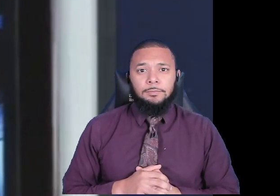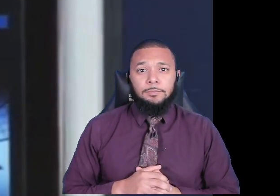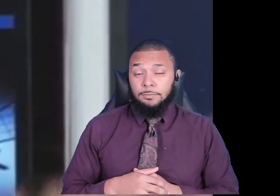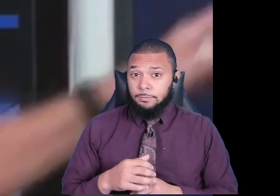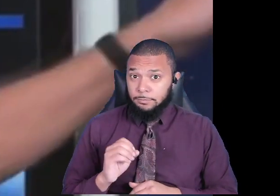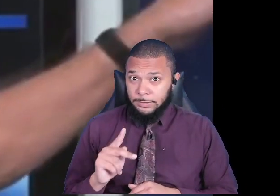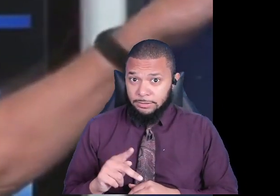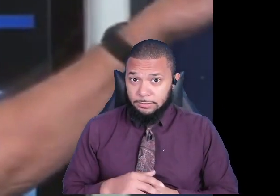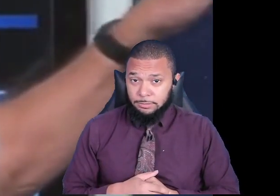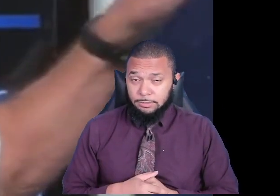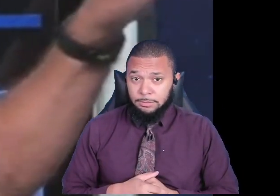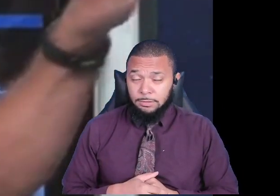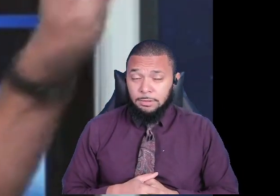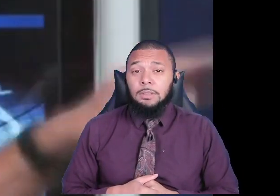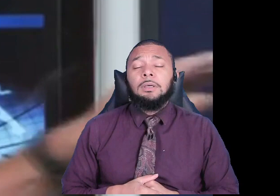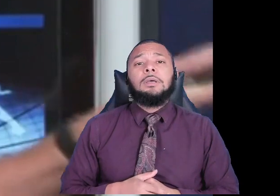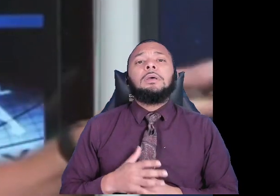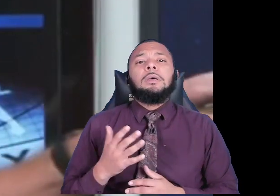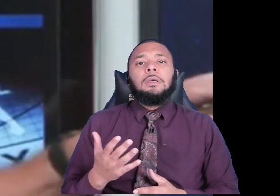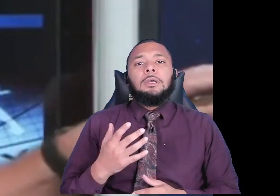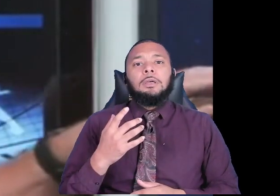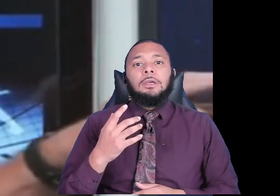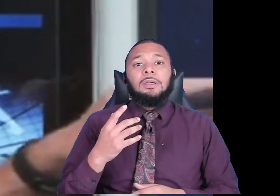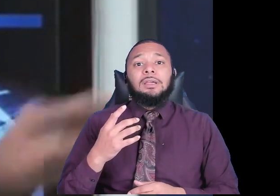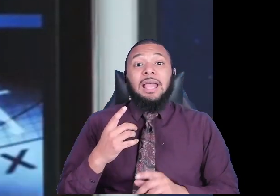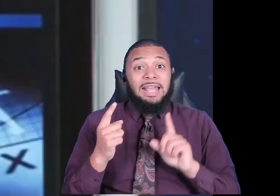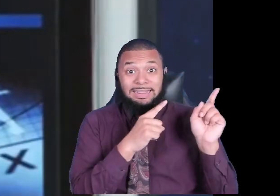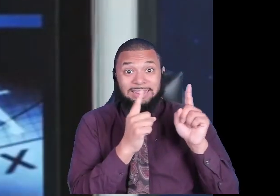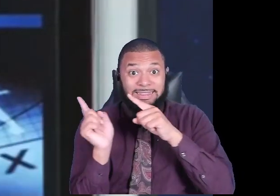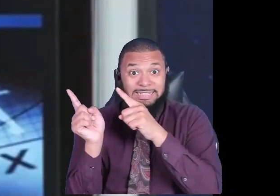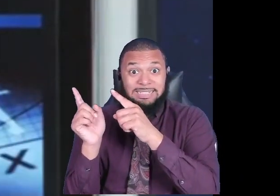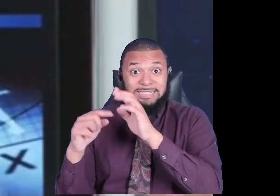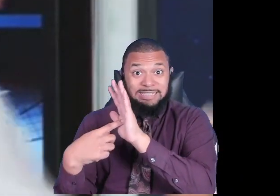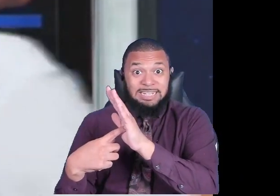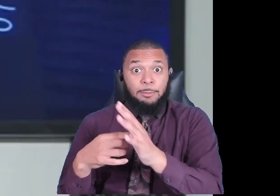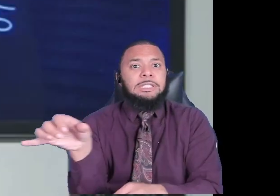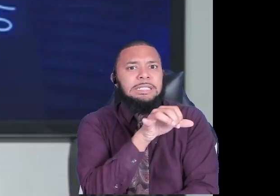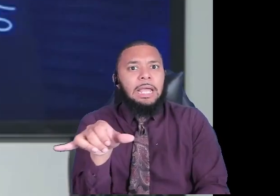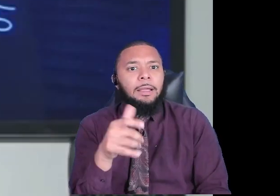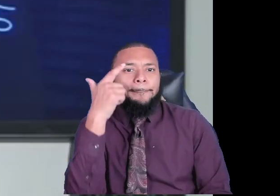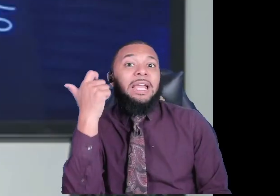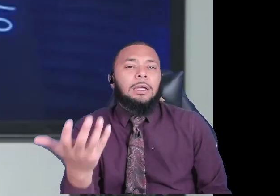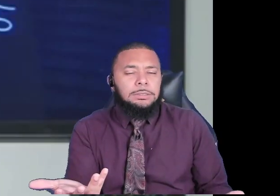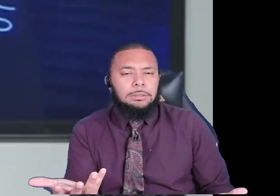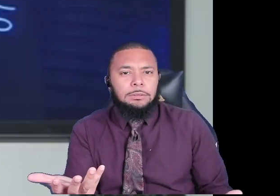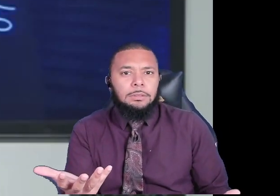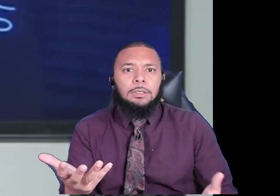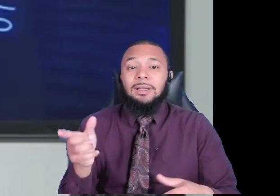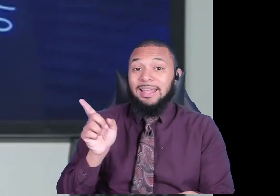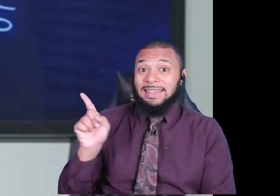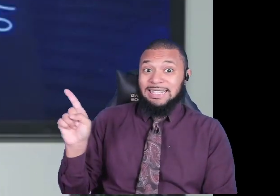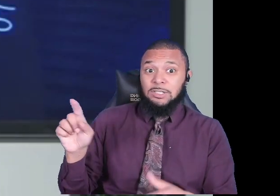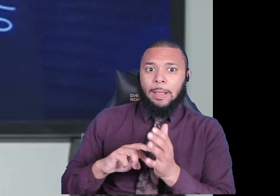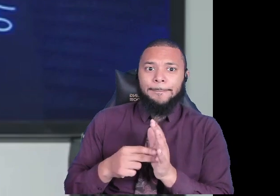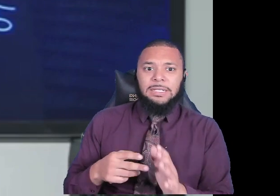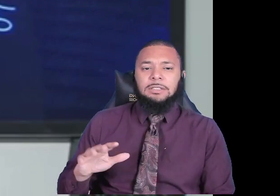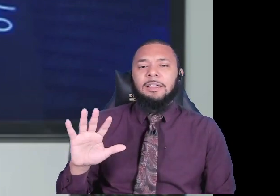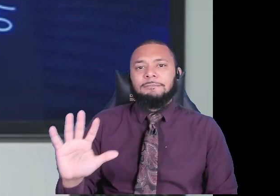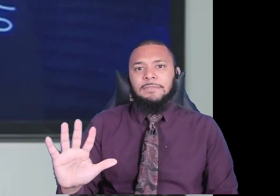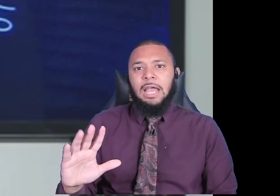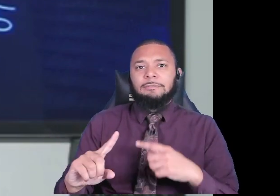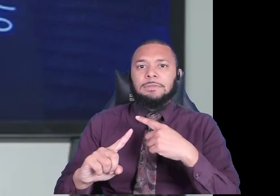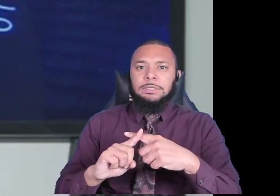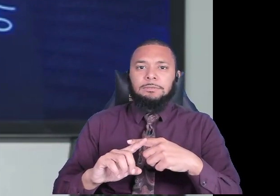Okay? Now, in this example, they are the same because this one means 5